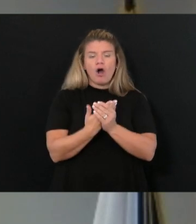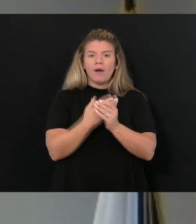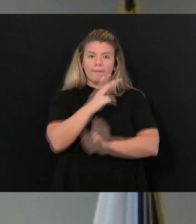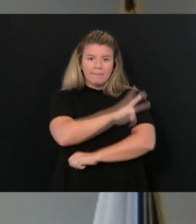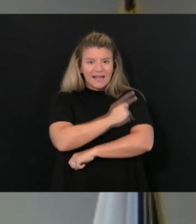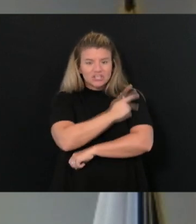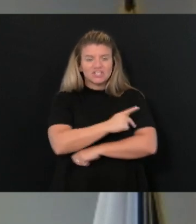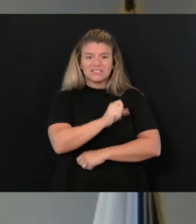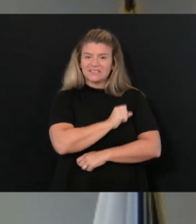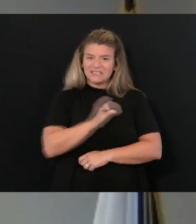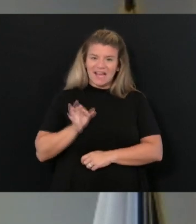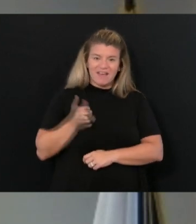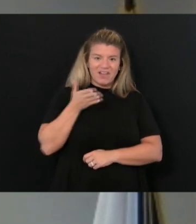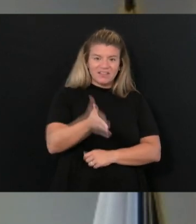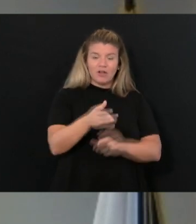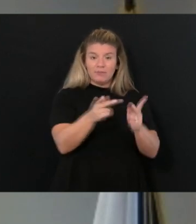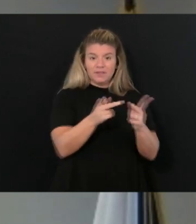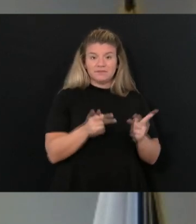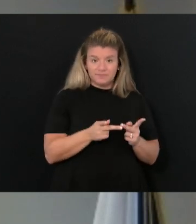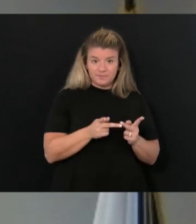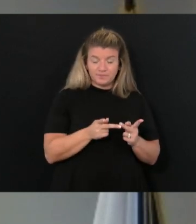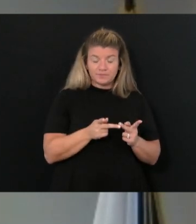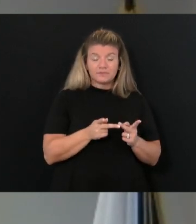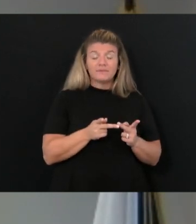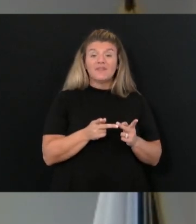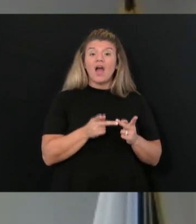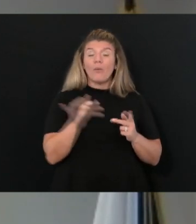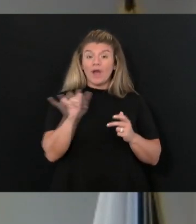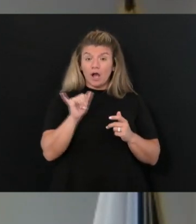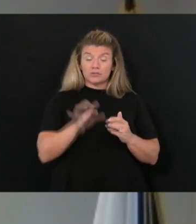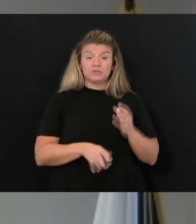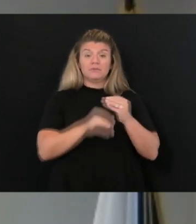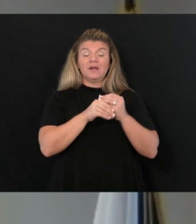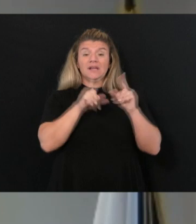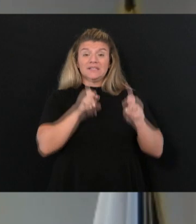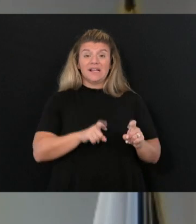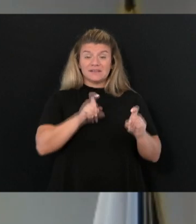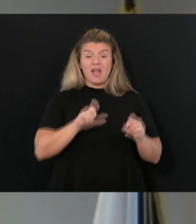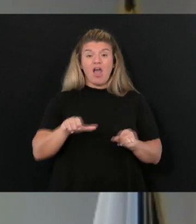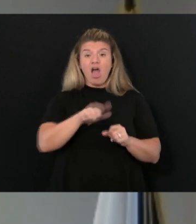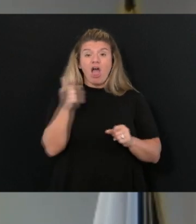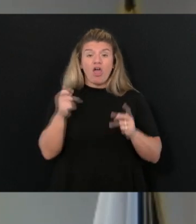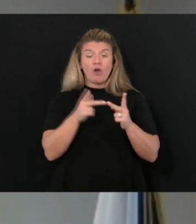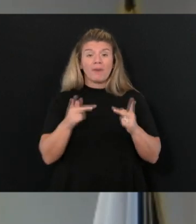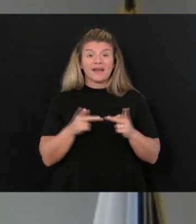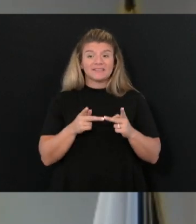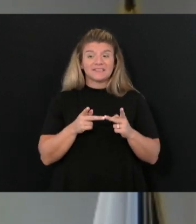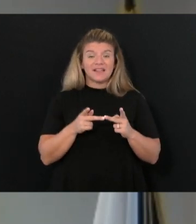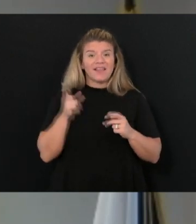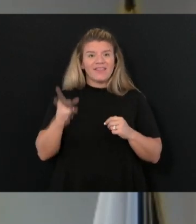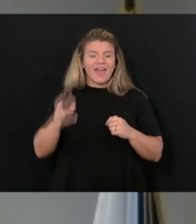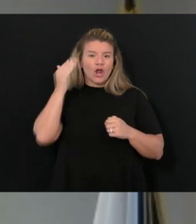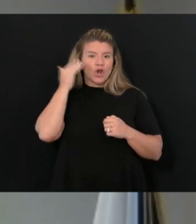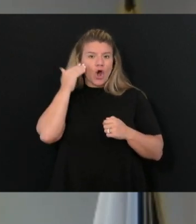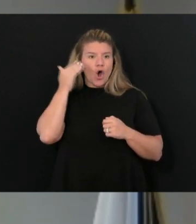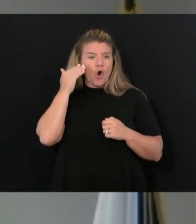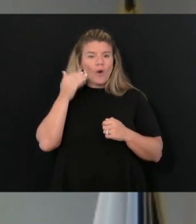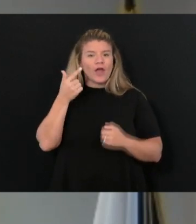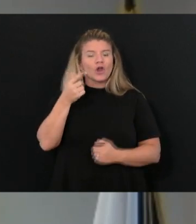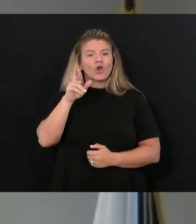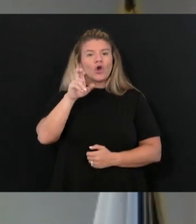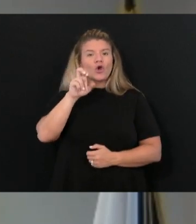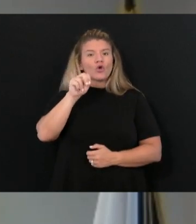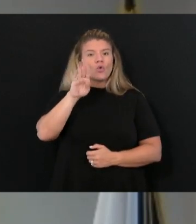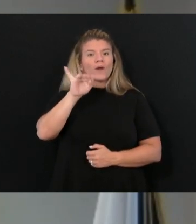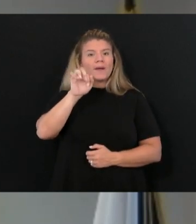in the facility. In addition, began testing other facilities that they own in Greenbrier County